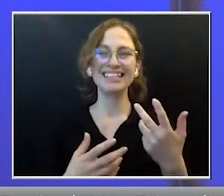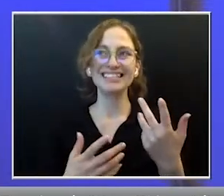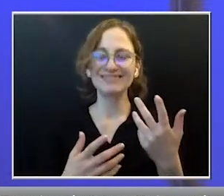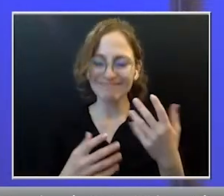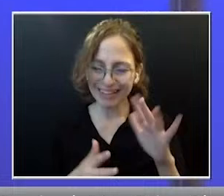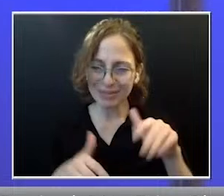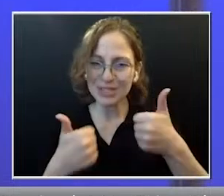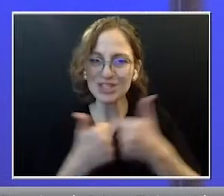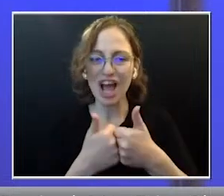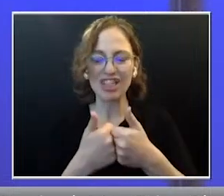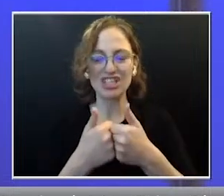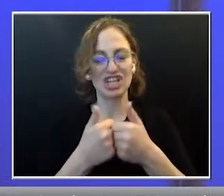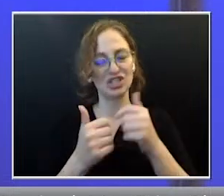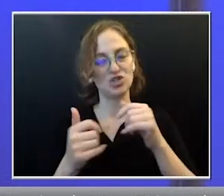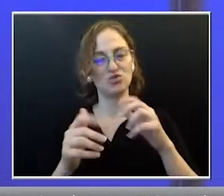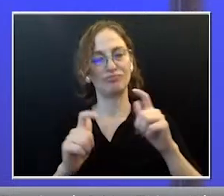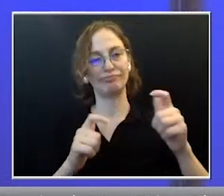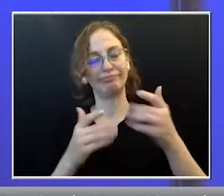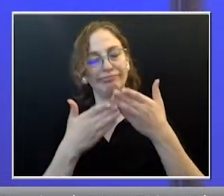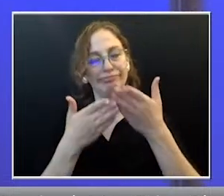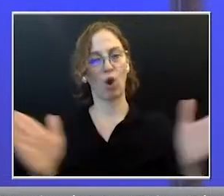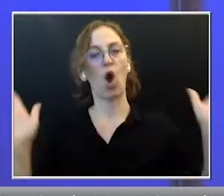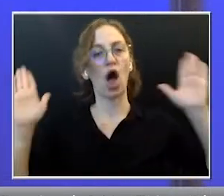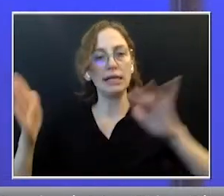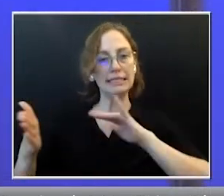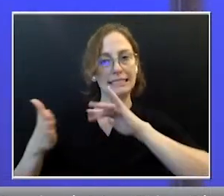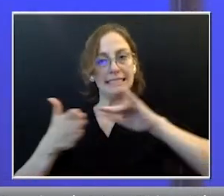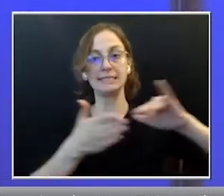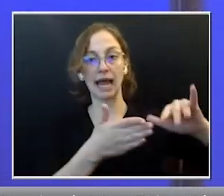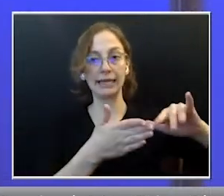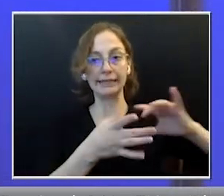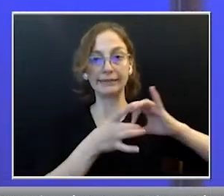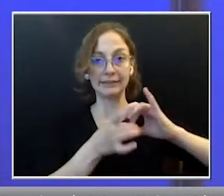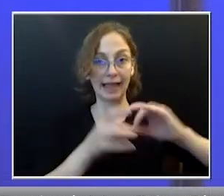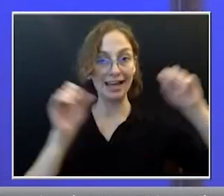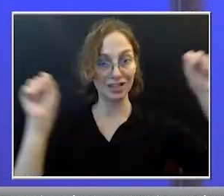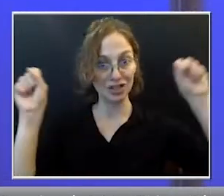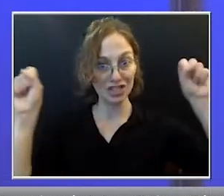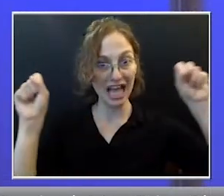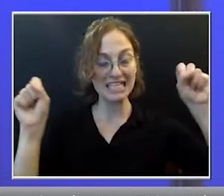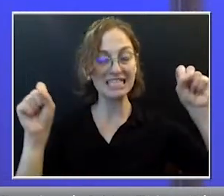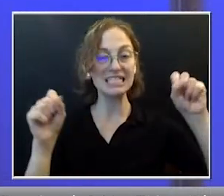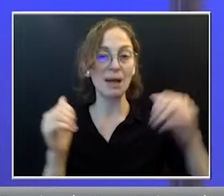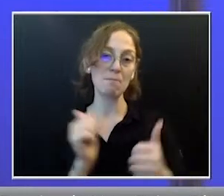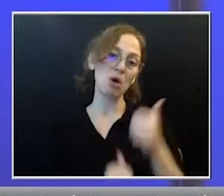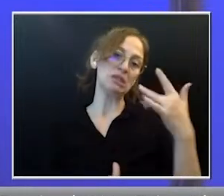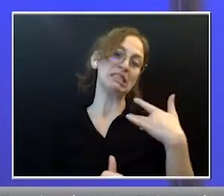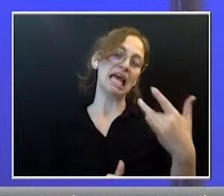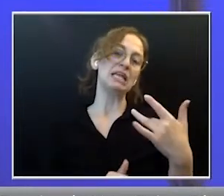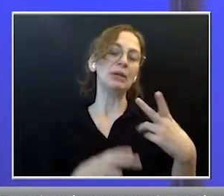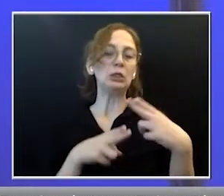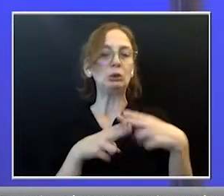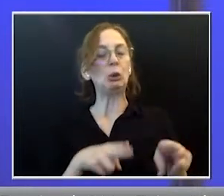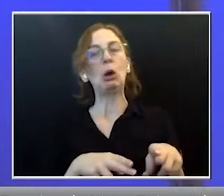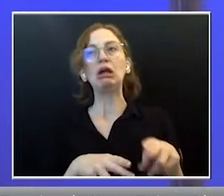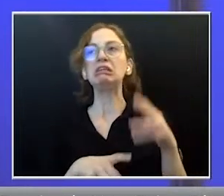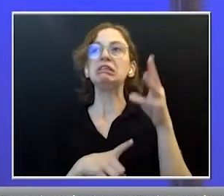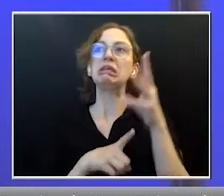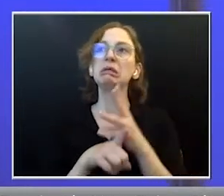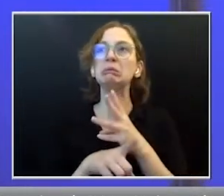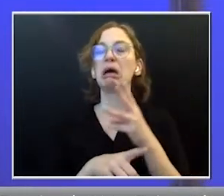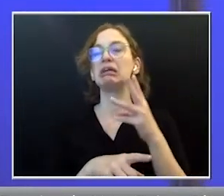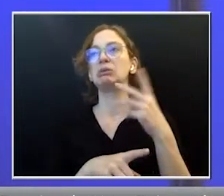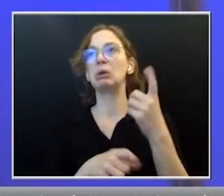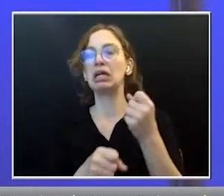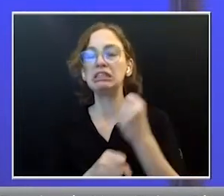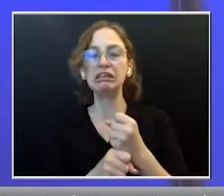exercise. Most of them are short-term, 6, 12, 24 months, but there's just usually not the money to